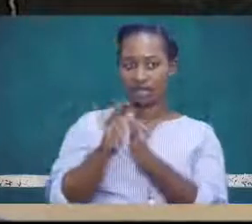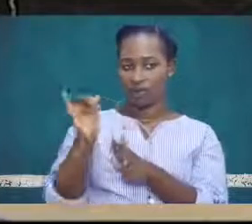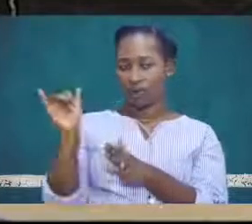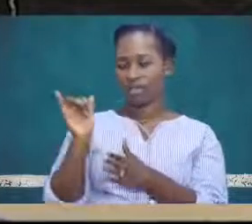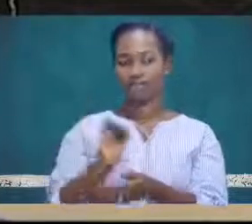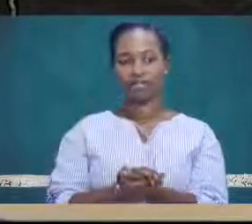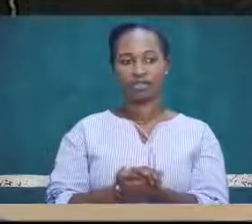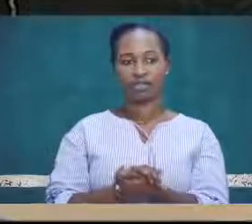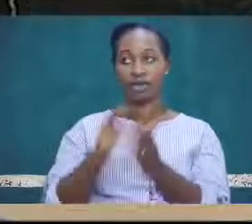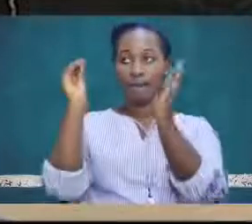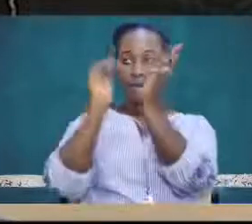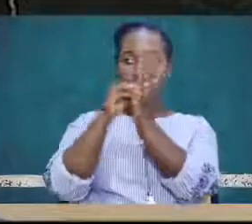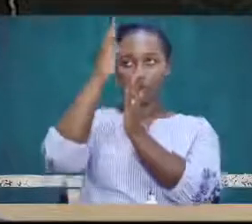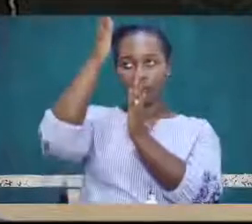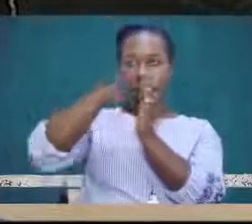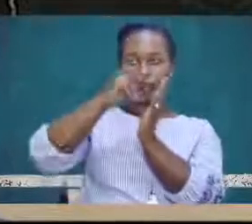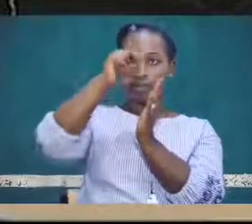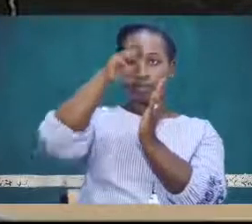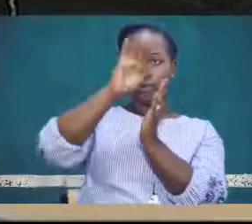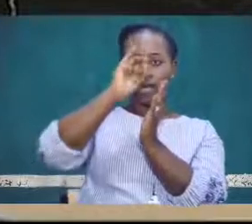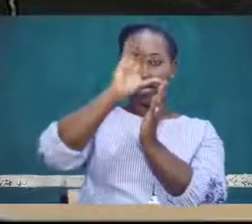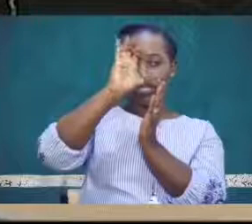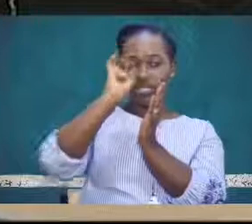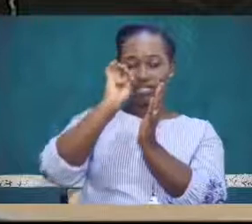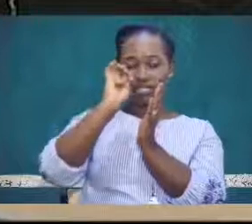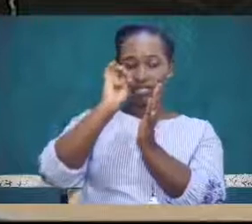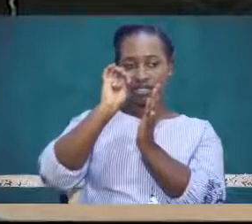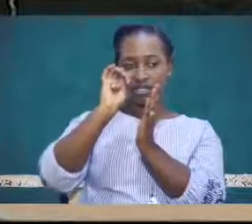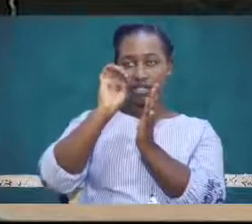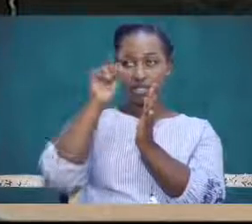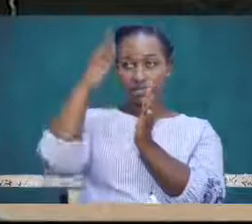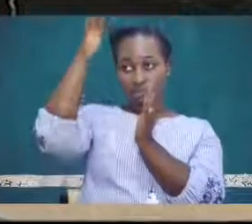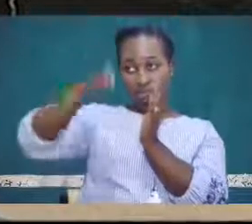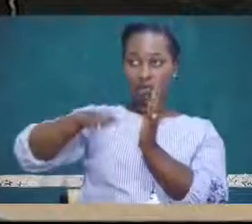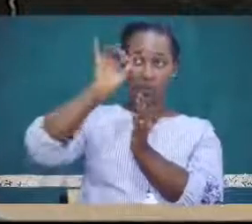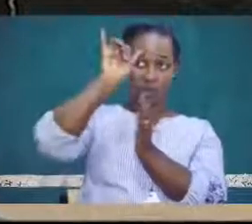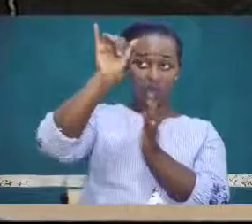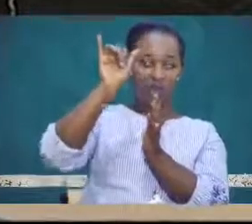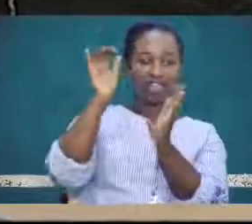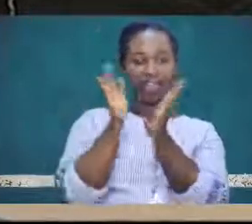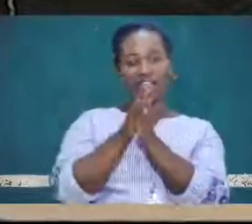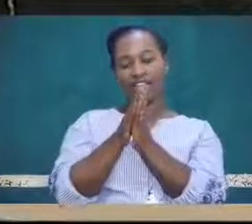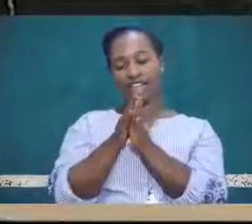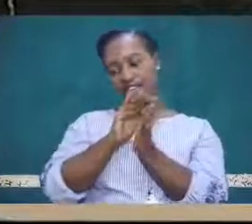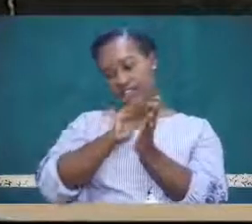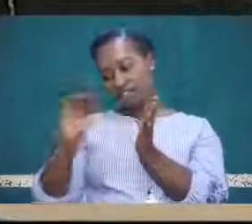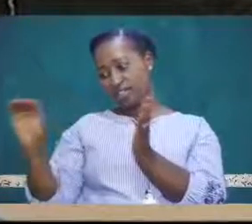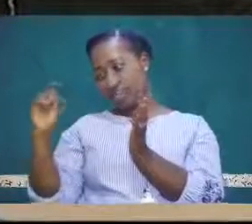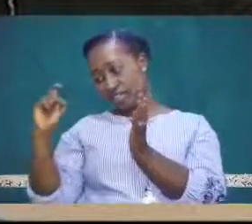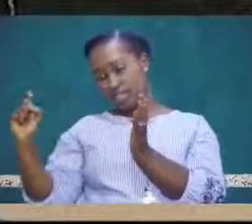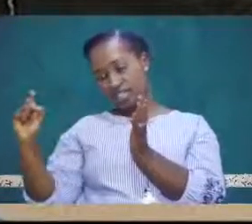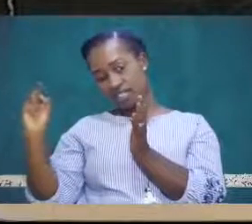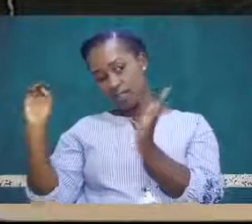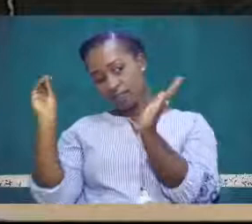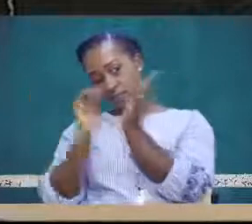have to indicate price. Price is plotted on the y-axis, and we have the x-axis where